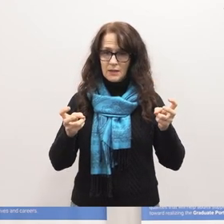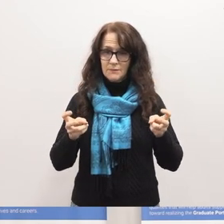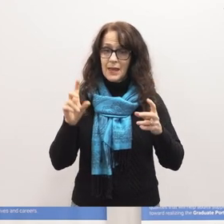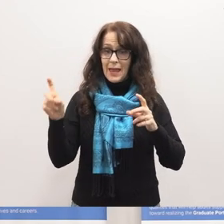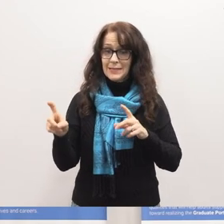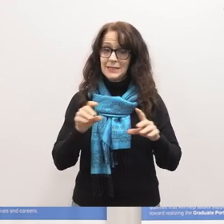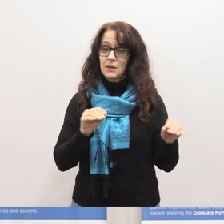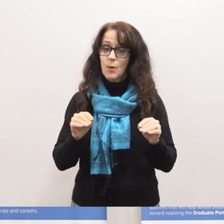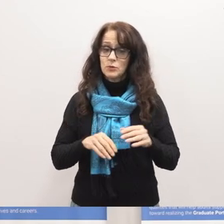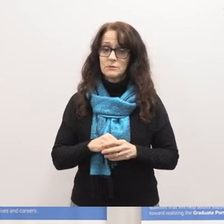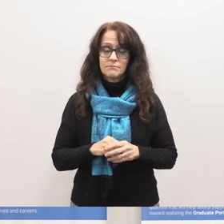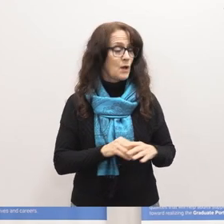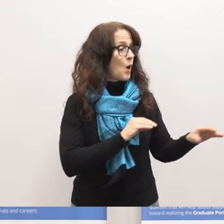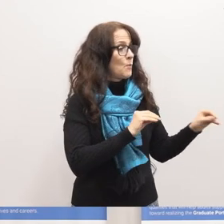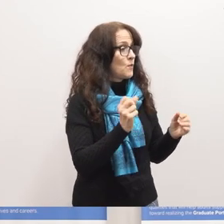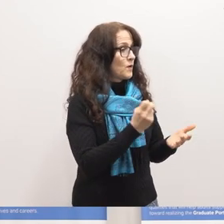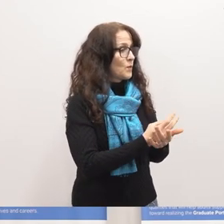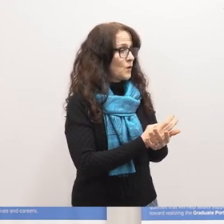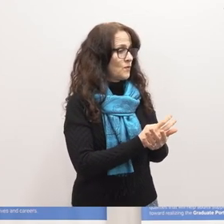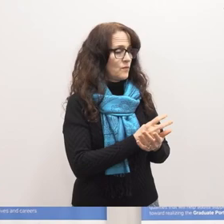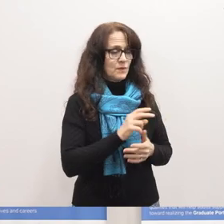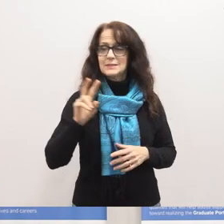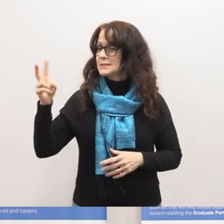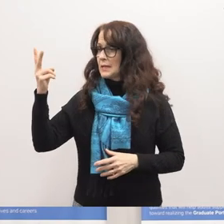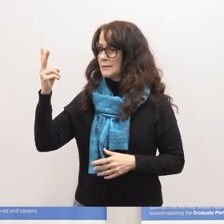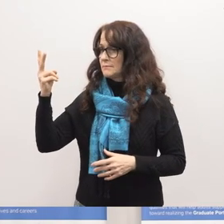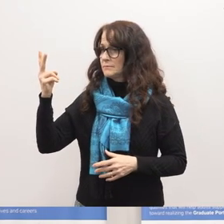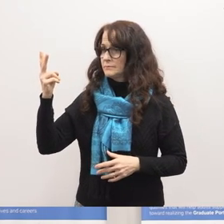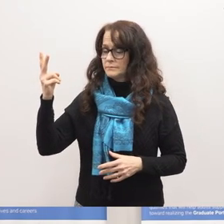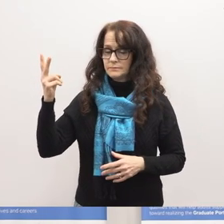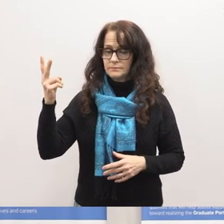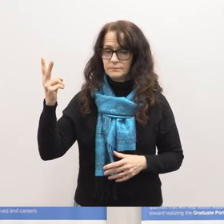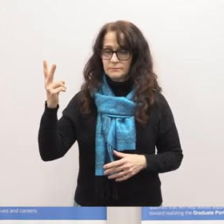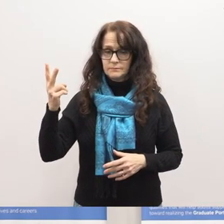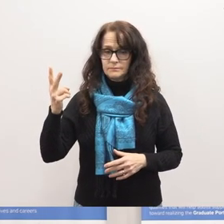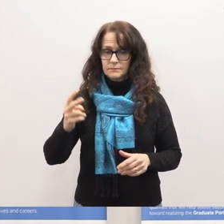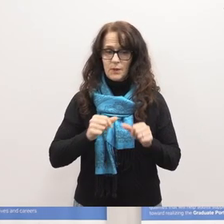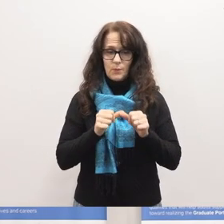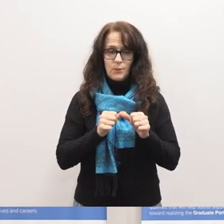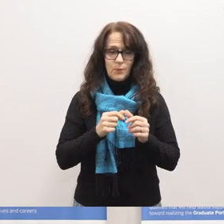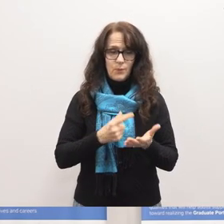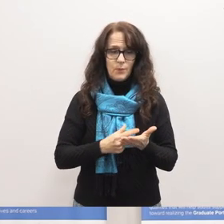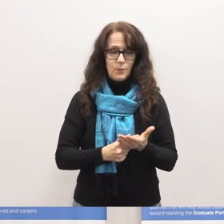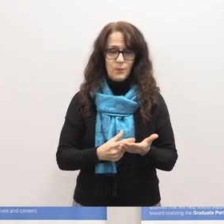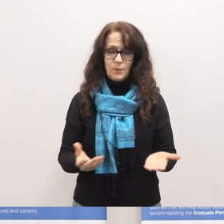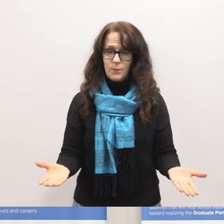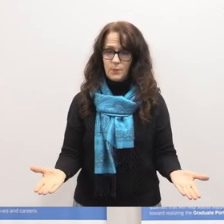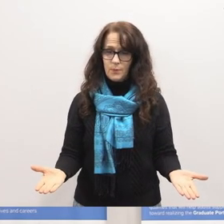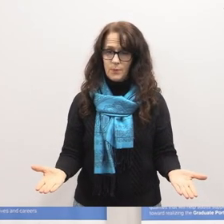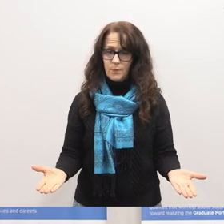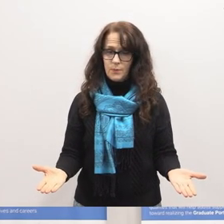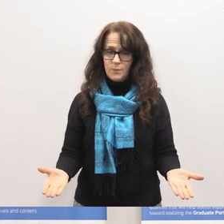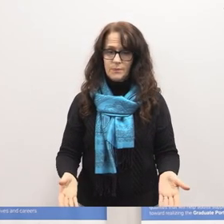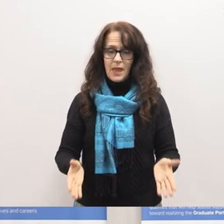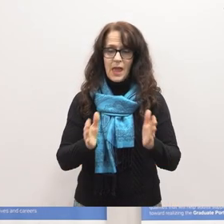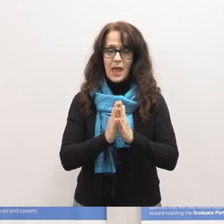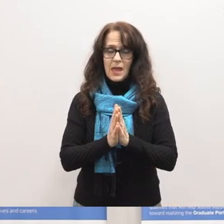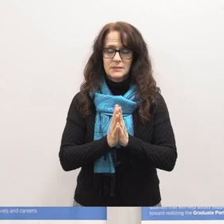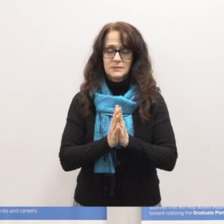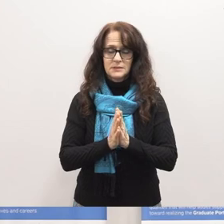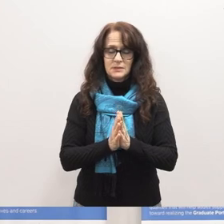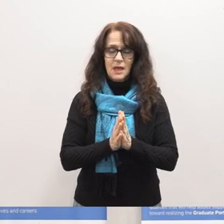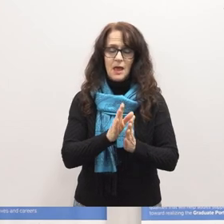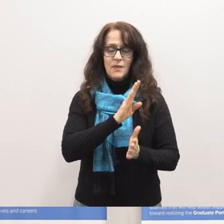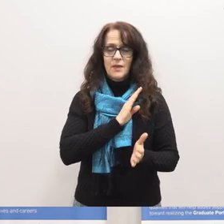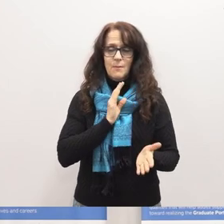motion. Move to approve. Second. Any further discussion? Then I'm going to ask our board secretary